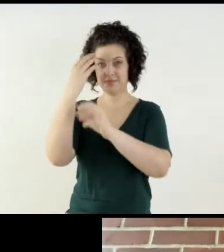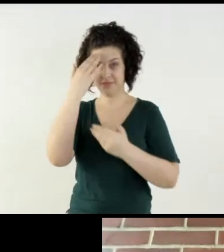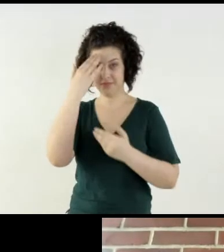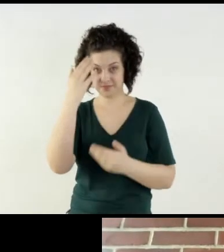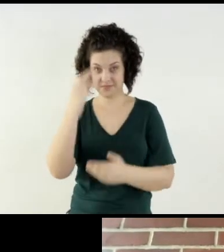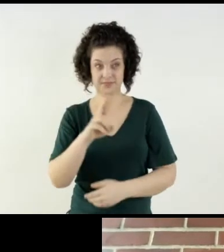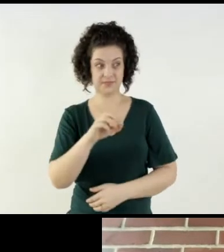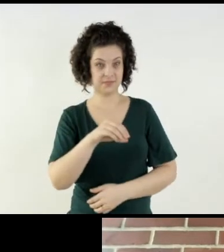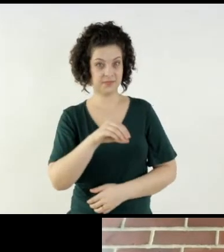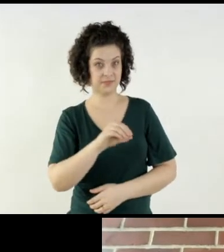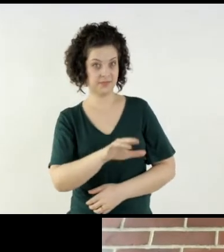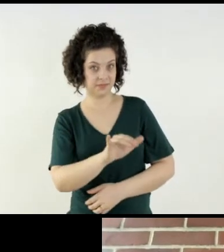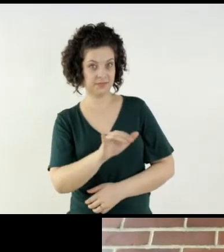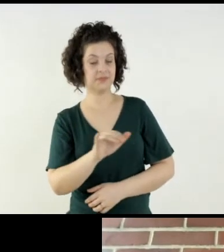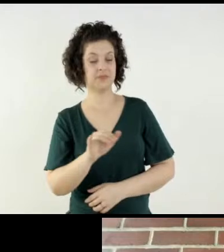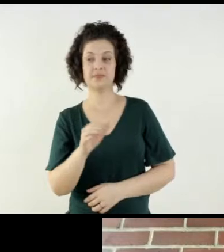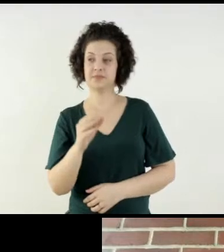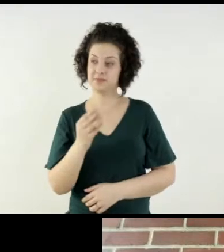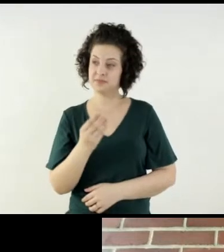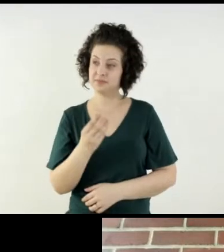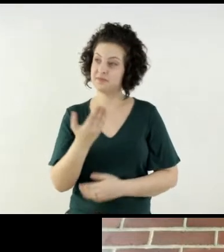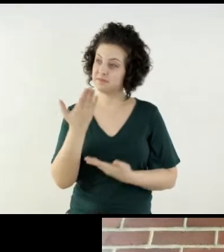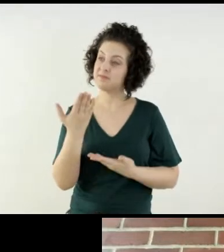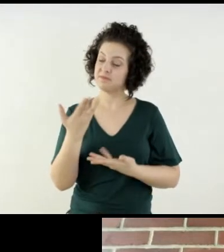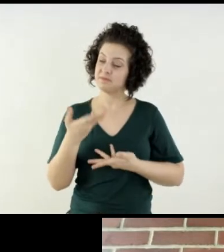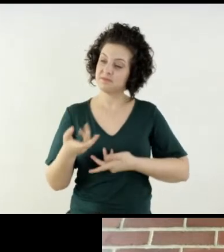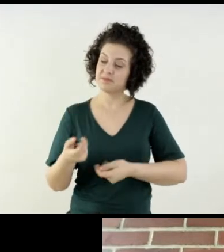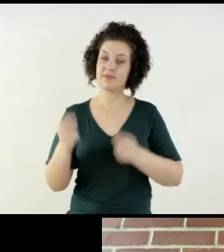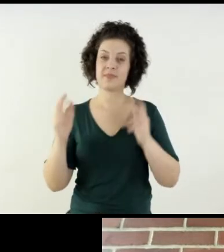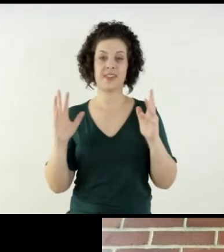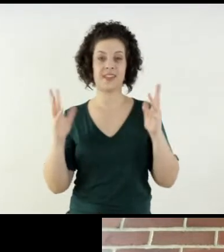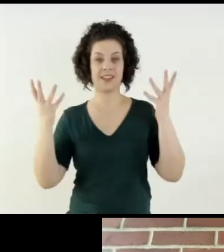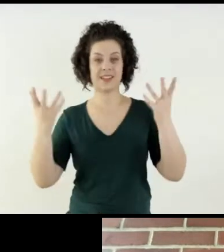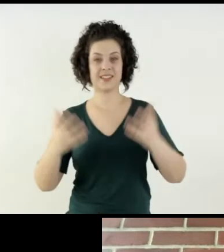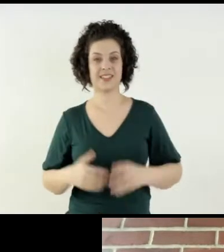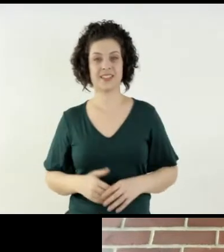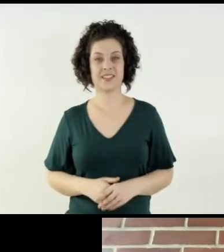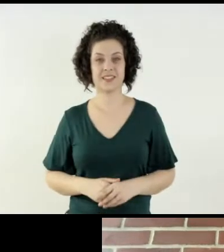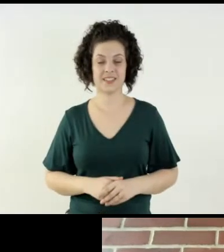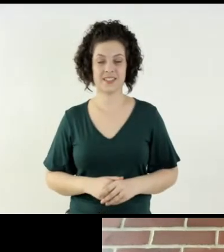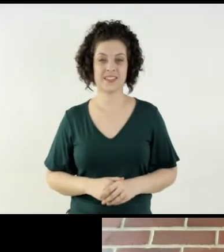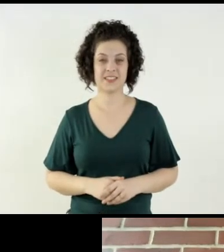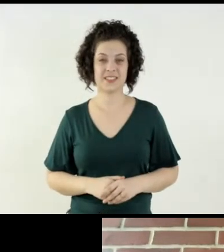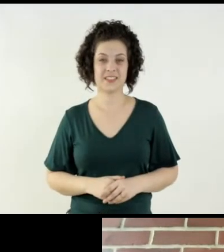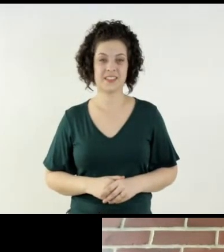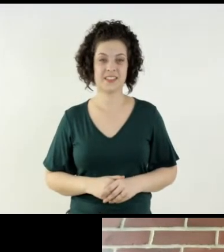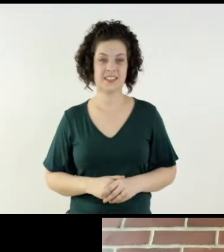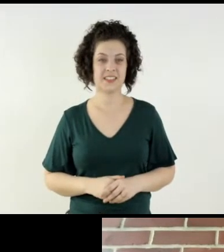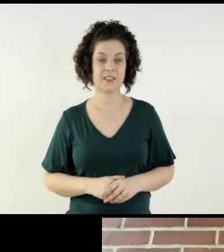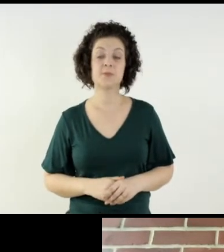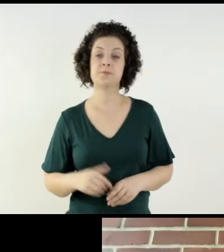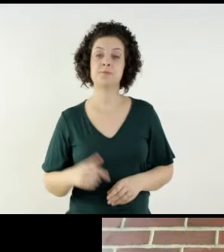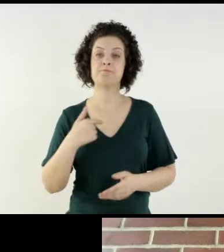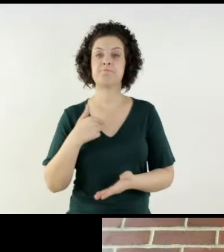event. I am going just to perhaps start this conversation